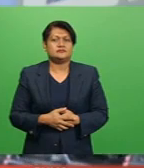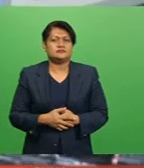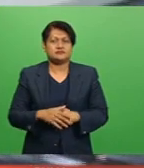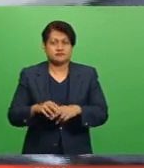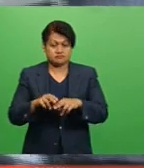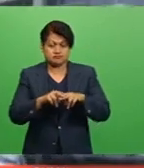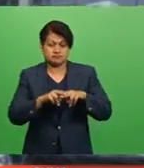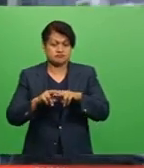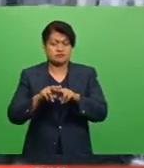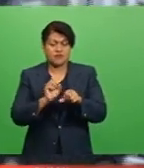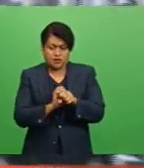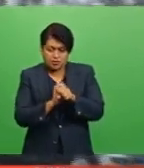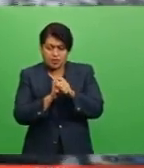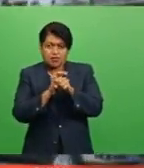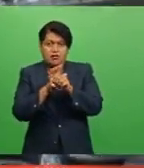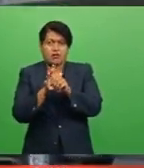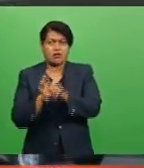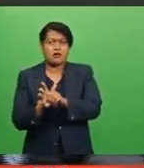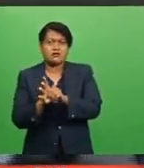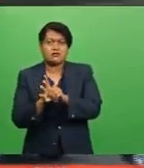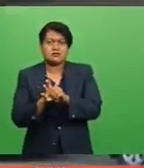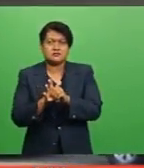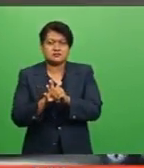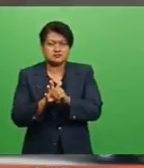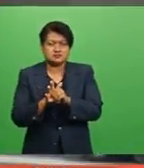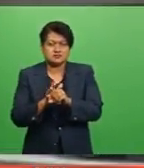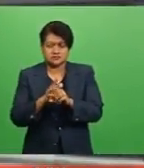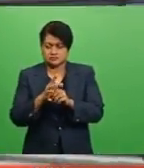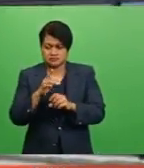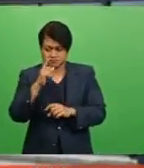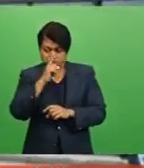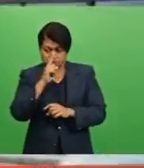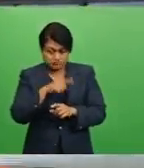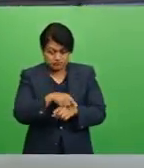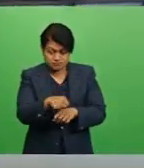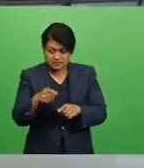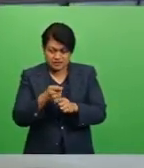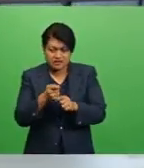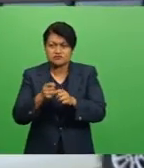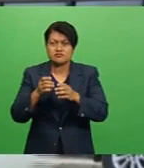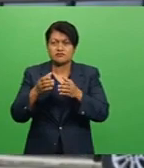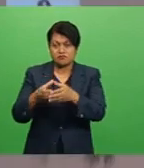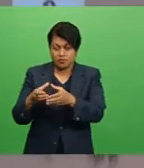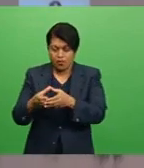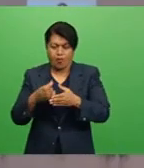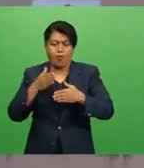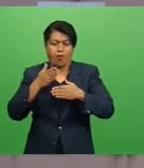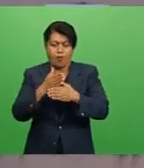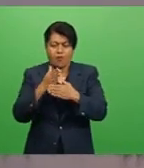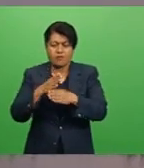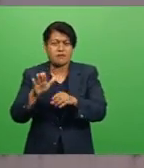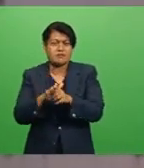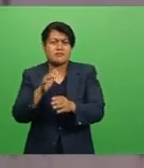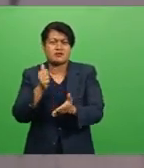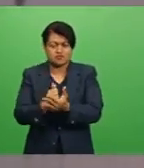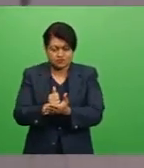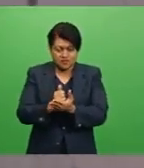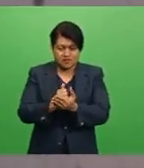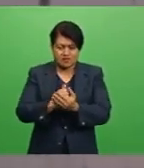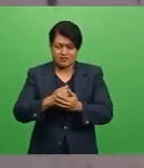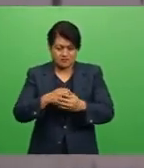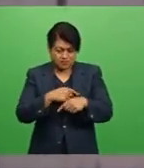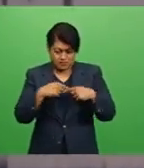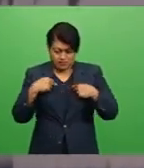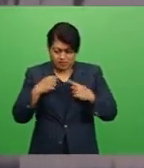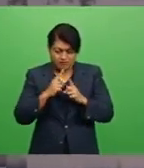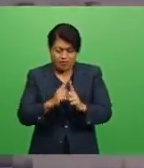Fiji's COVID-19 Risk Mitigation Task Force is working around the clock to ensure we remain amongst the COVID-contained